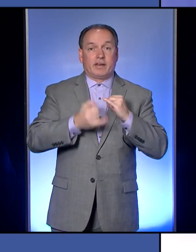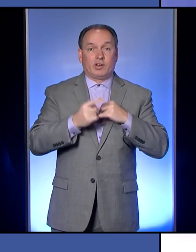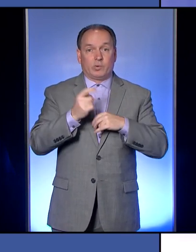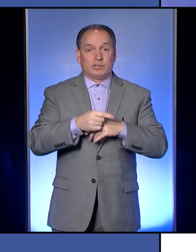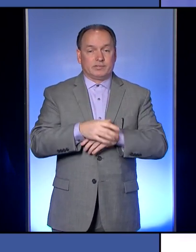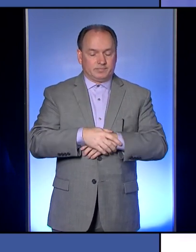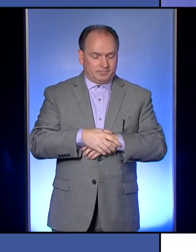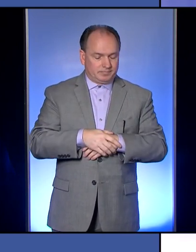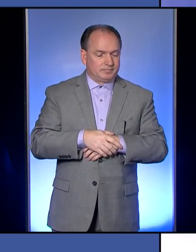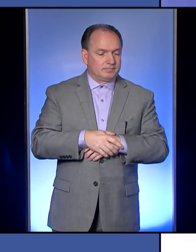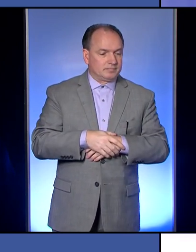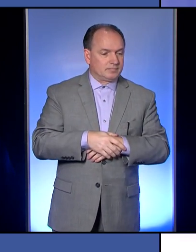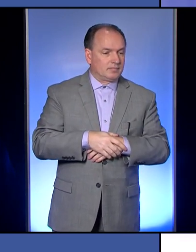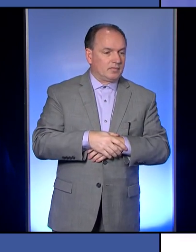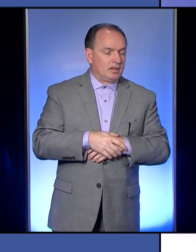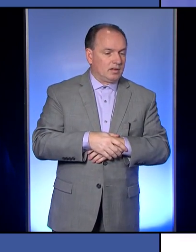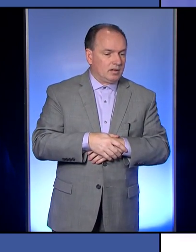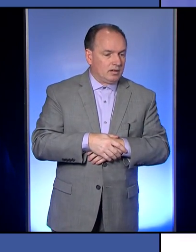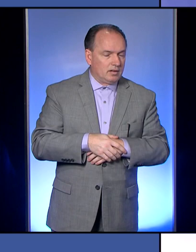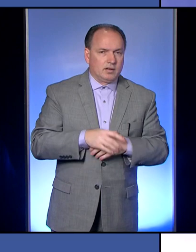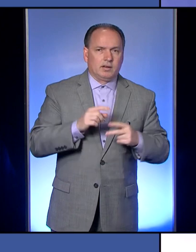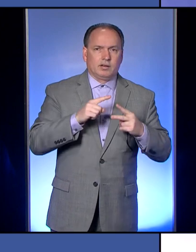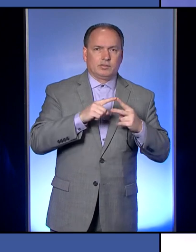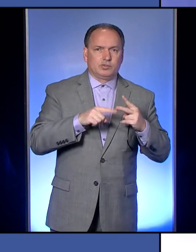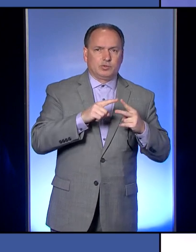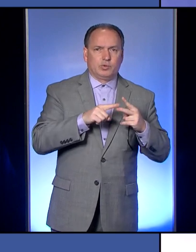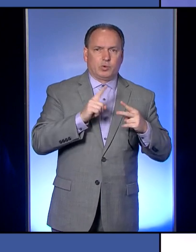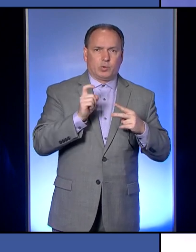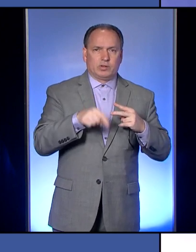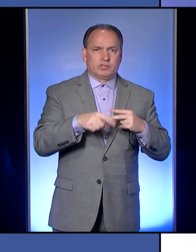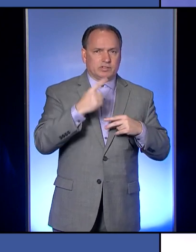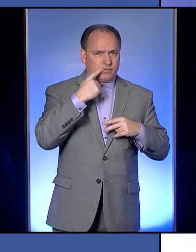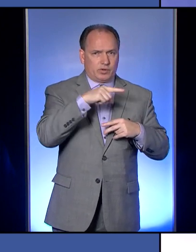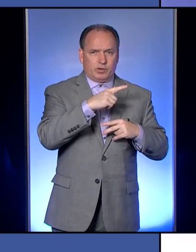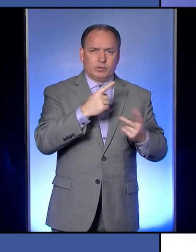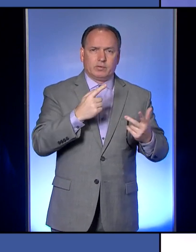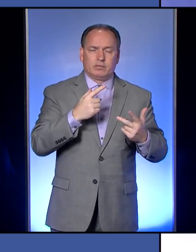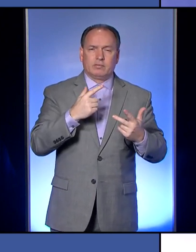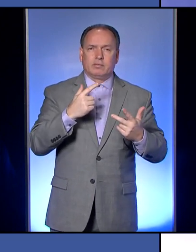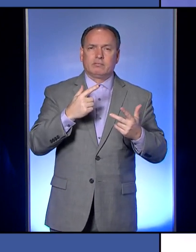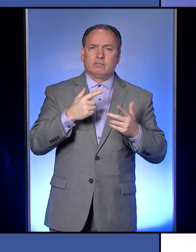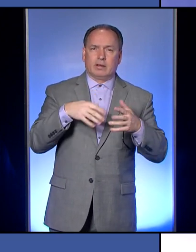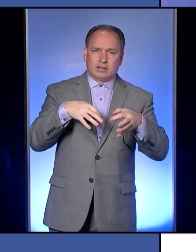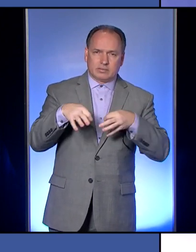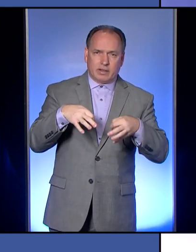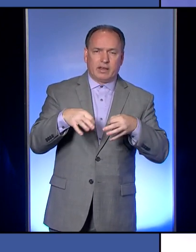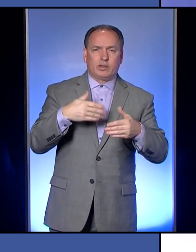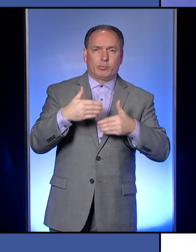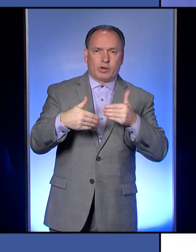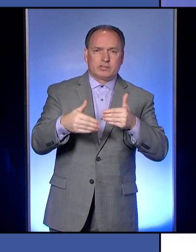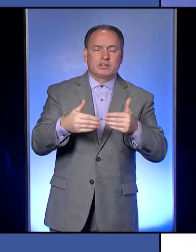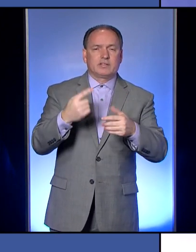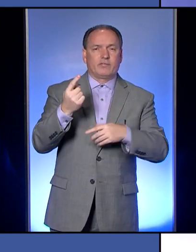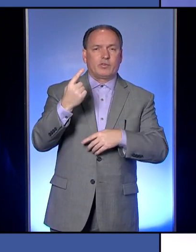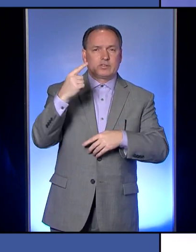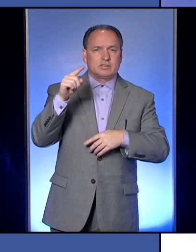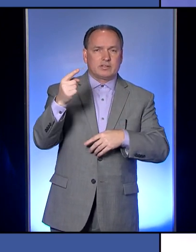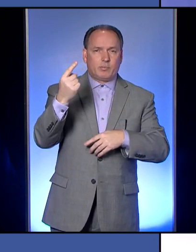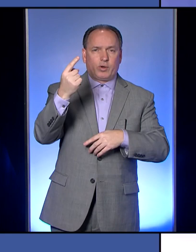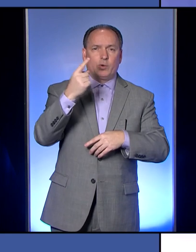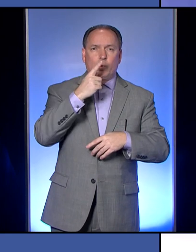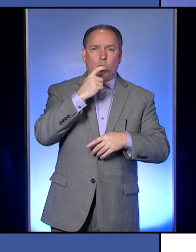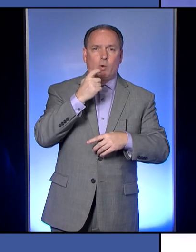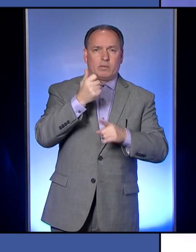For Ms. Shears, please, if I may. Two questions for you. First, would you take me through the process for someone, both as a patient and as a doctor, if they're